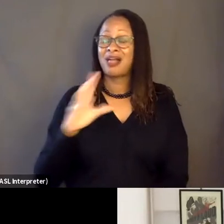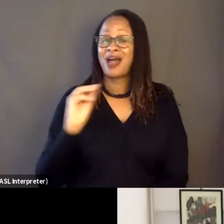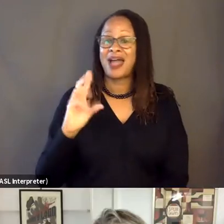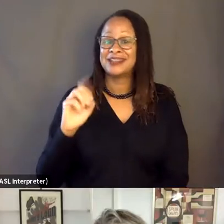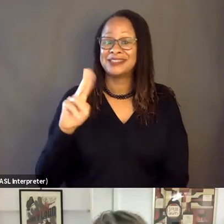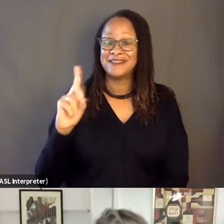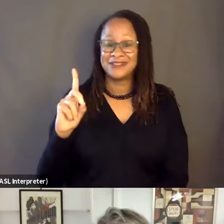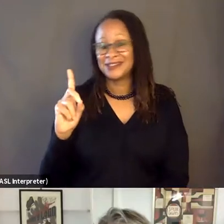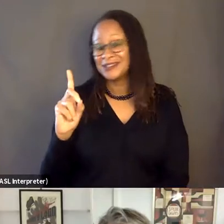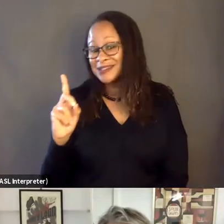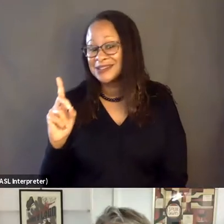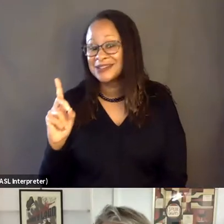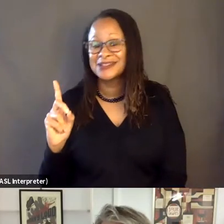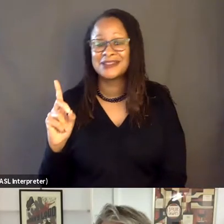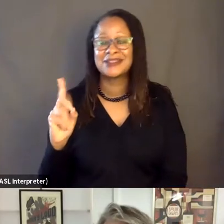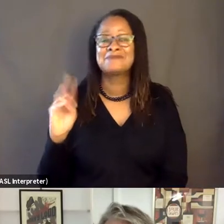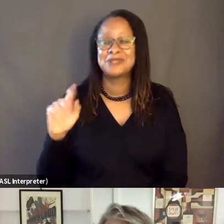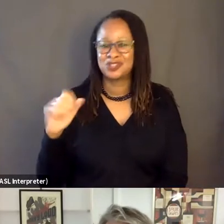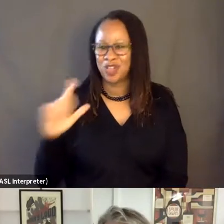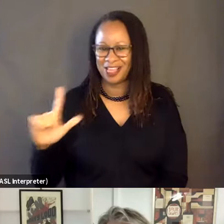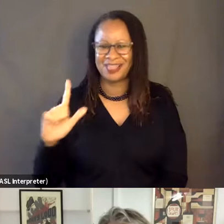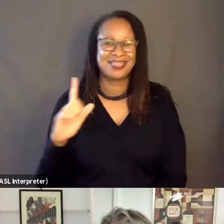Welcome. Hi, good to be here.